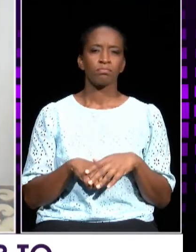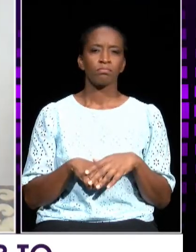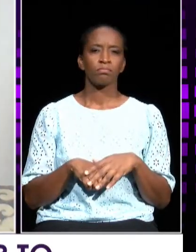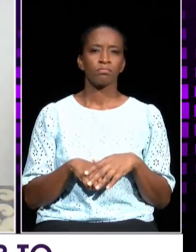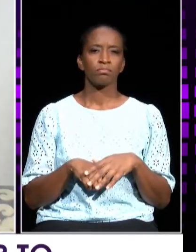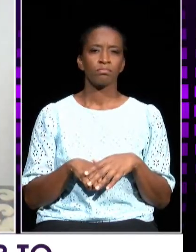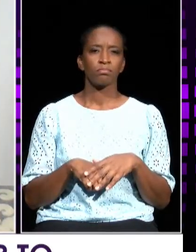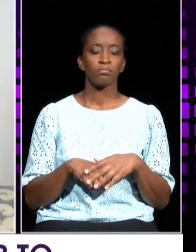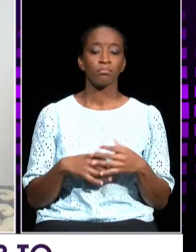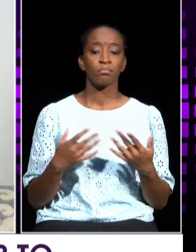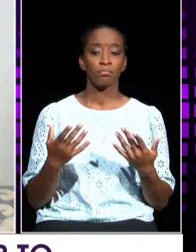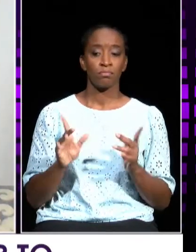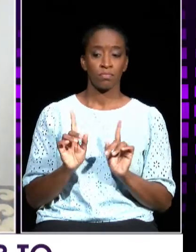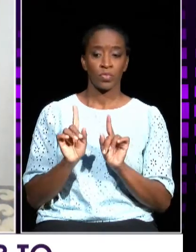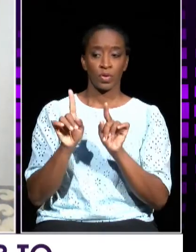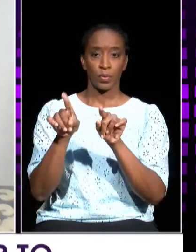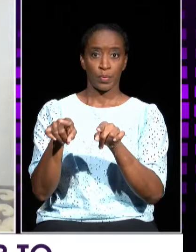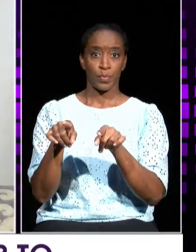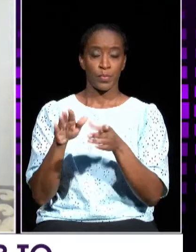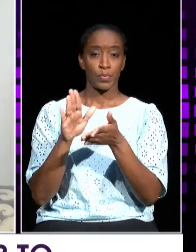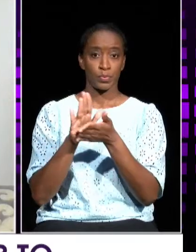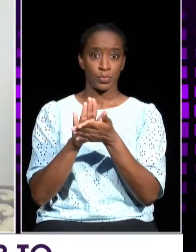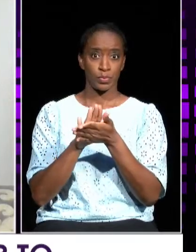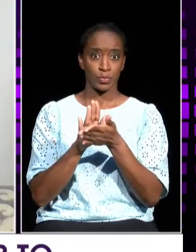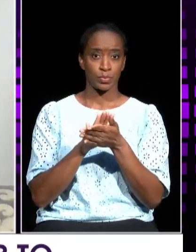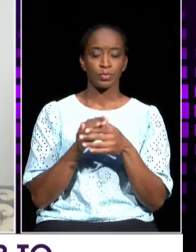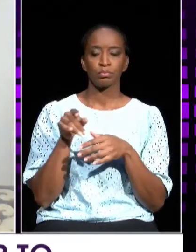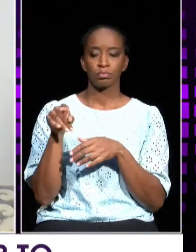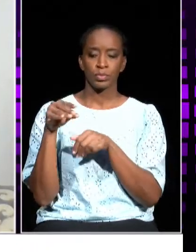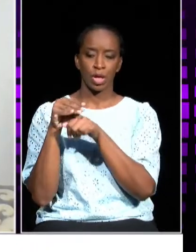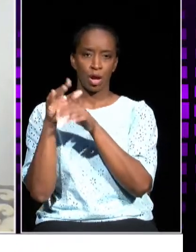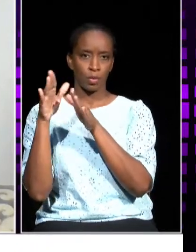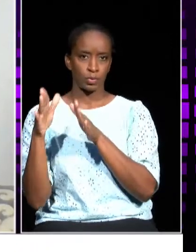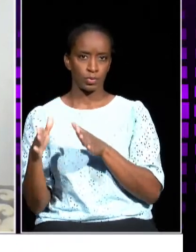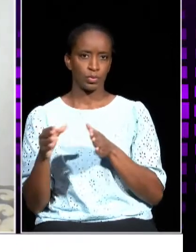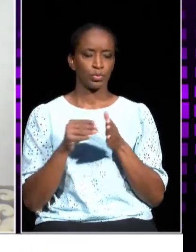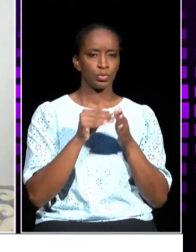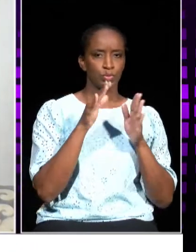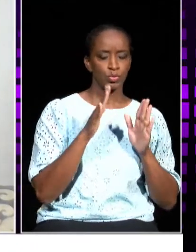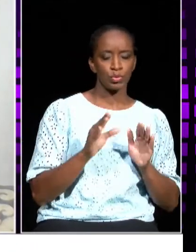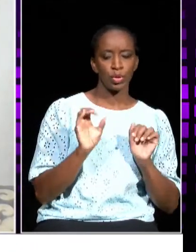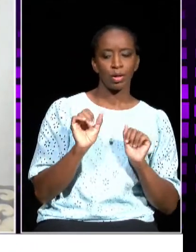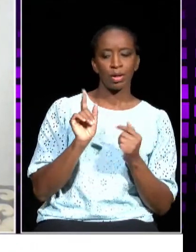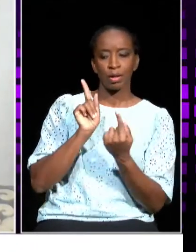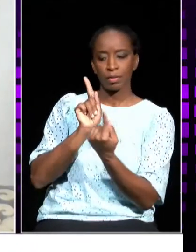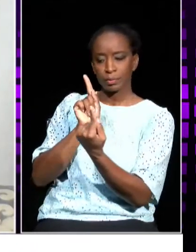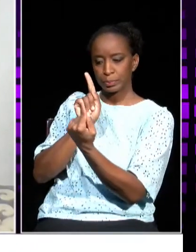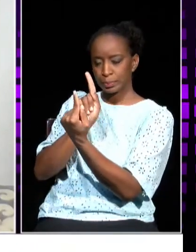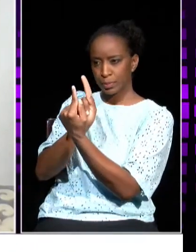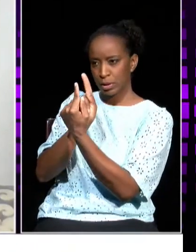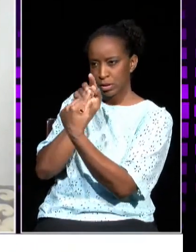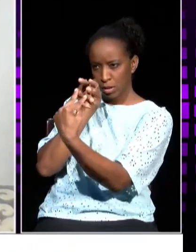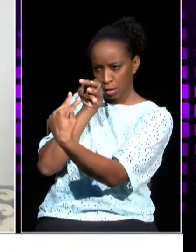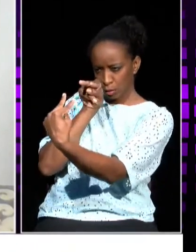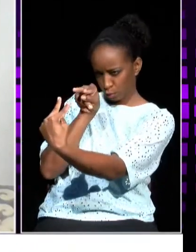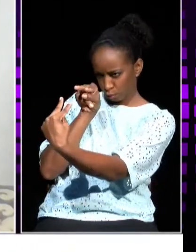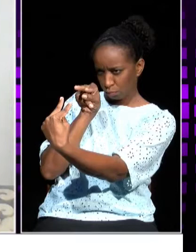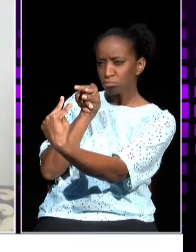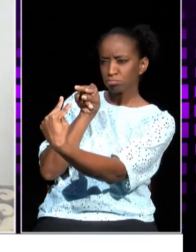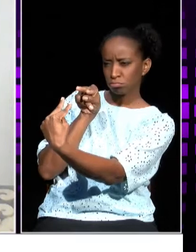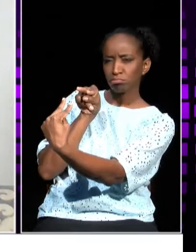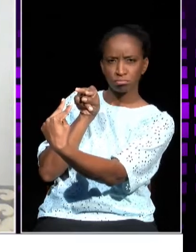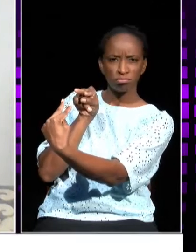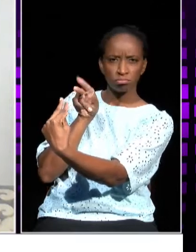in terms of speaking to you physically. I feel that it is more of a psychological